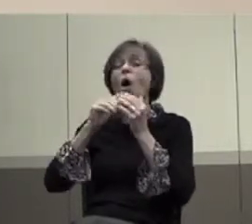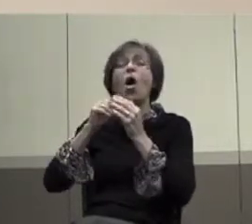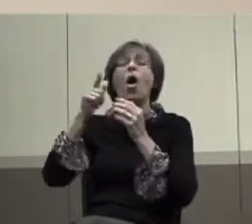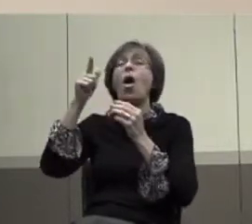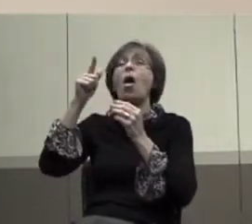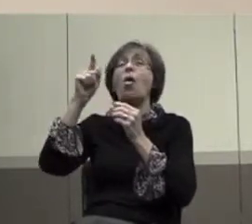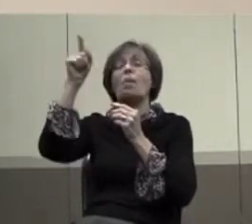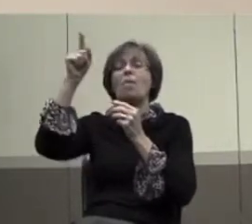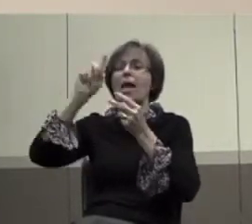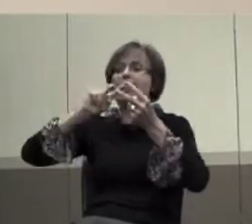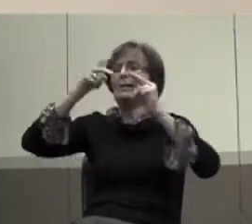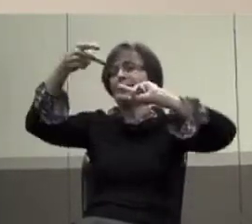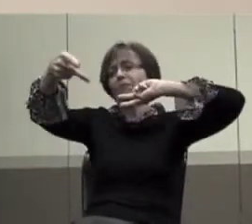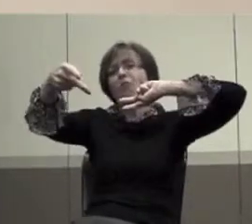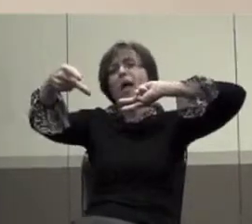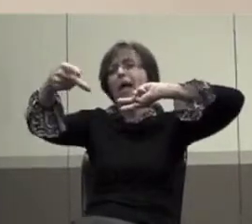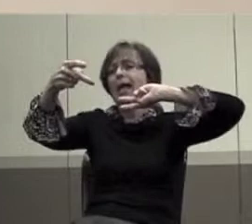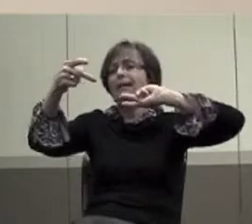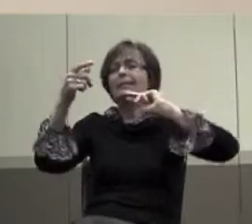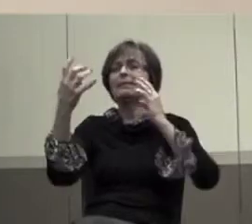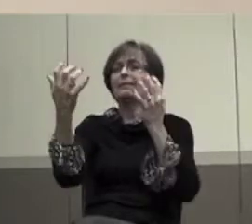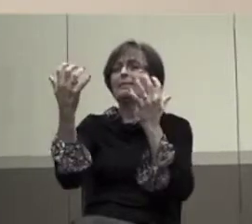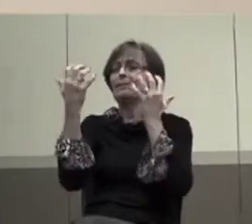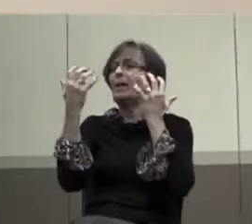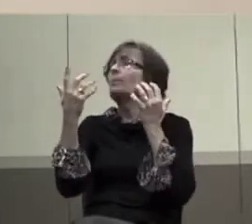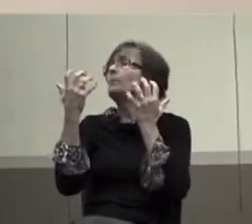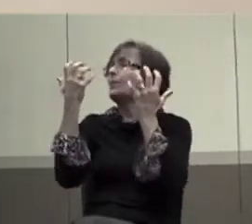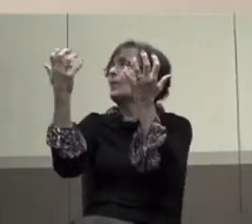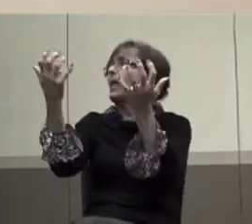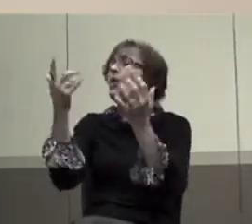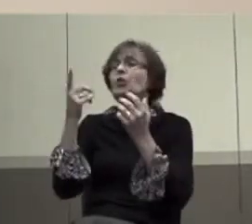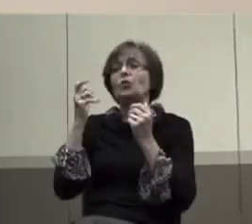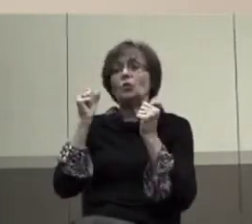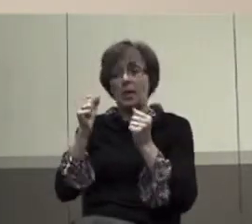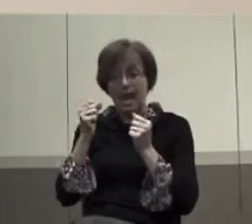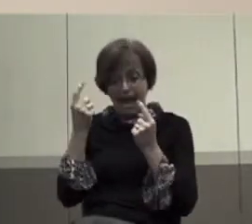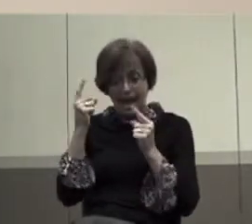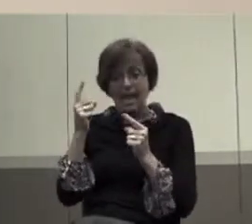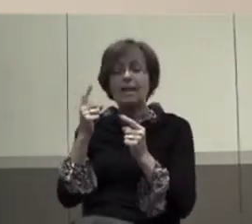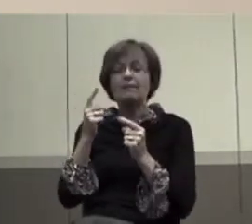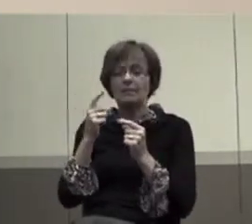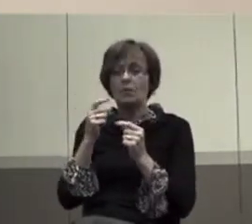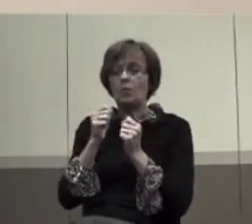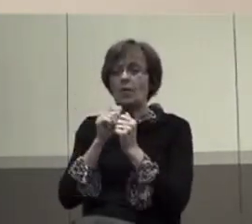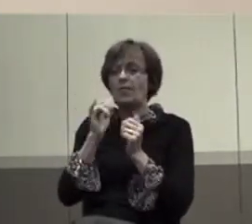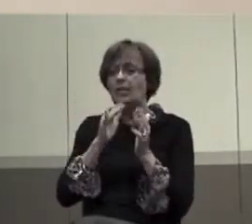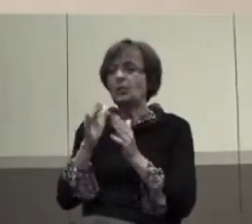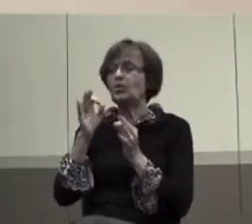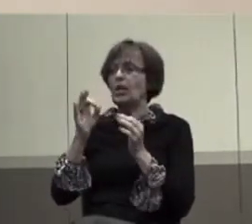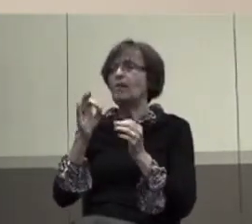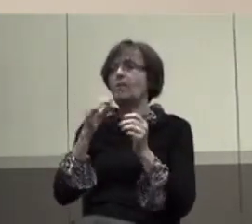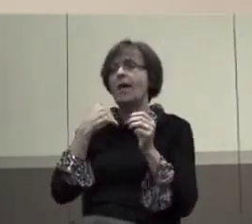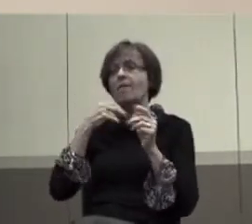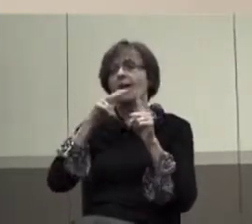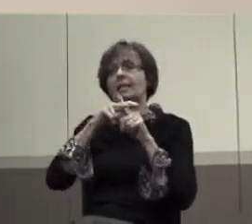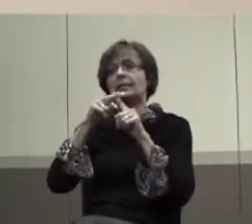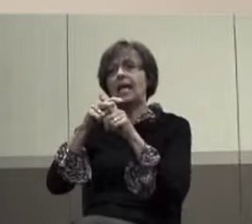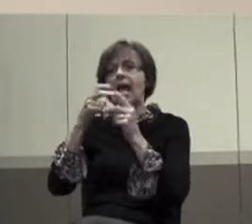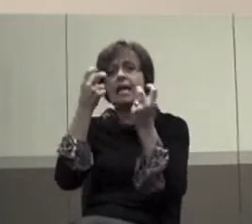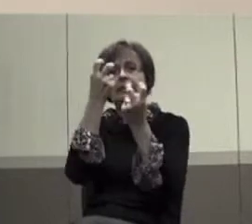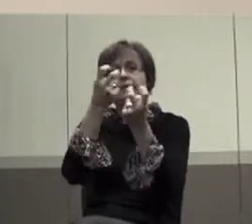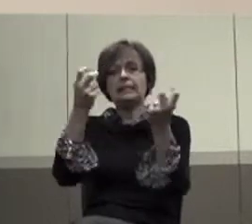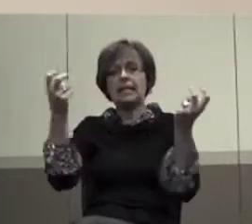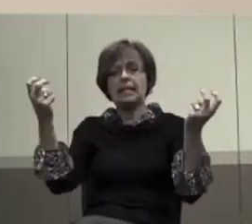all the front is in back. She's completely moved. Now, you could get by with that strategy if you had assigned seating. So here's your carpet